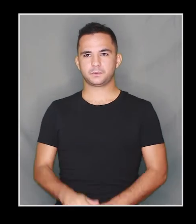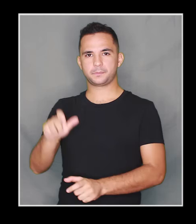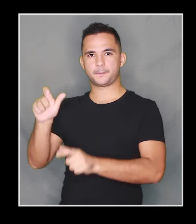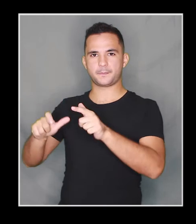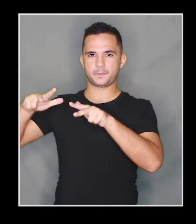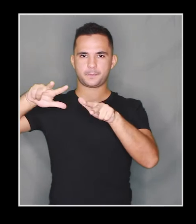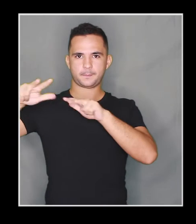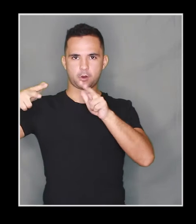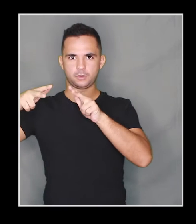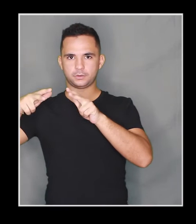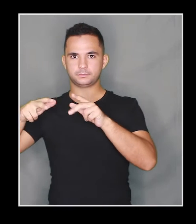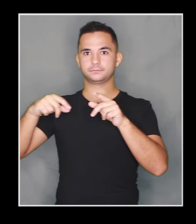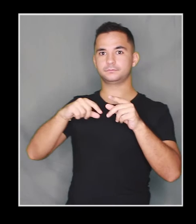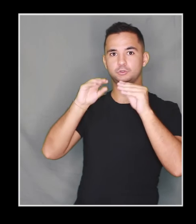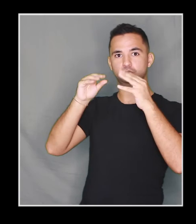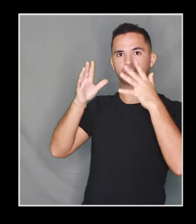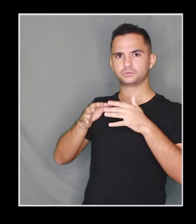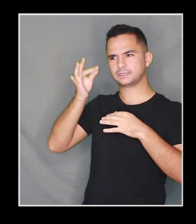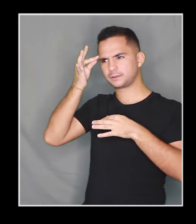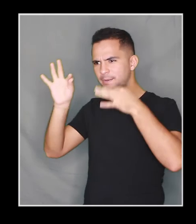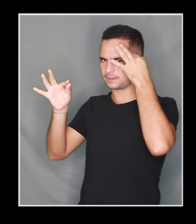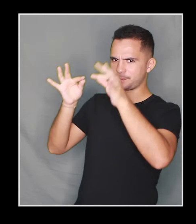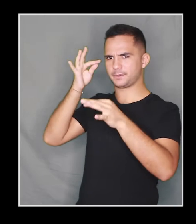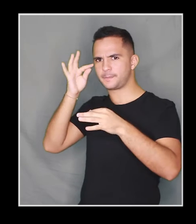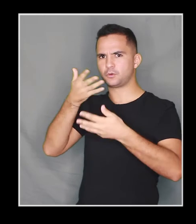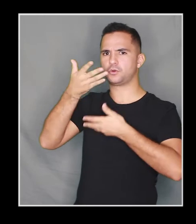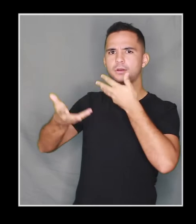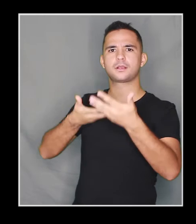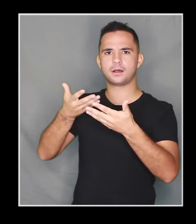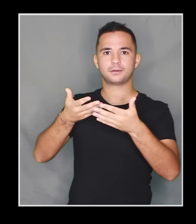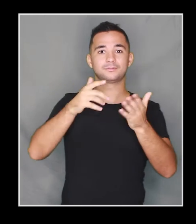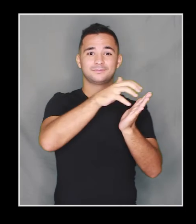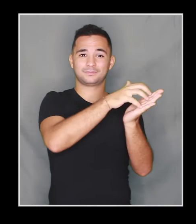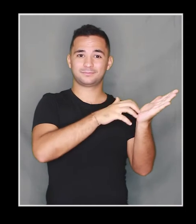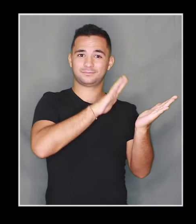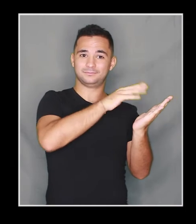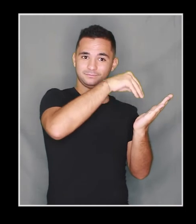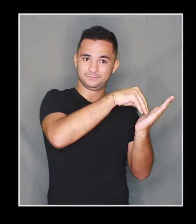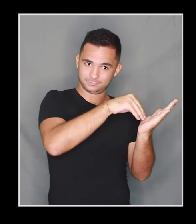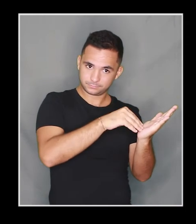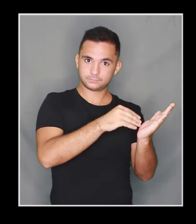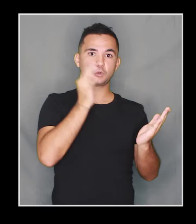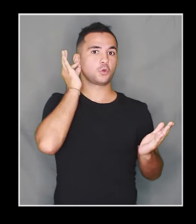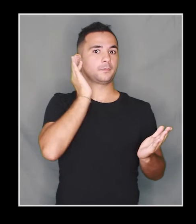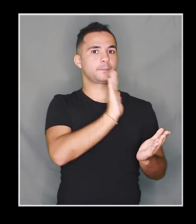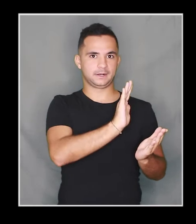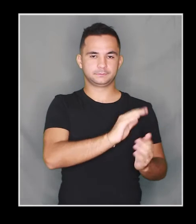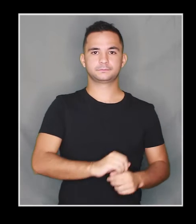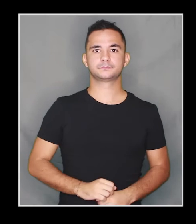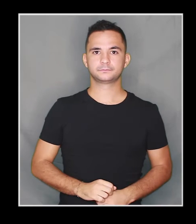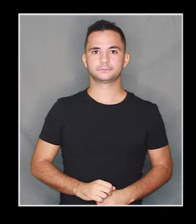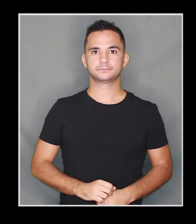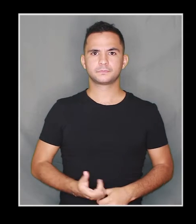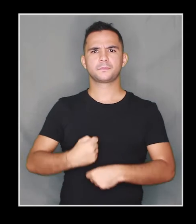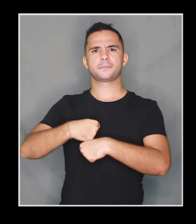The master puppeteer operates the pupi, gives directions to his helpers, improvises the dialogues, and lends